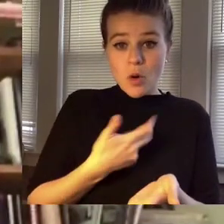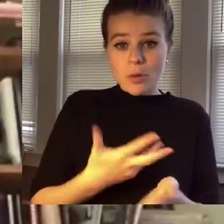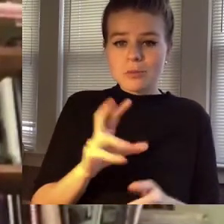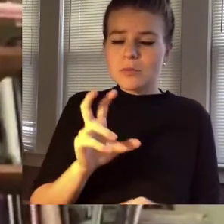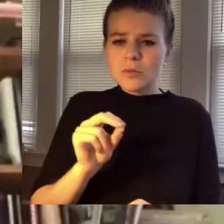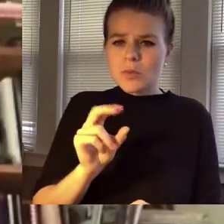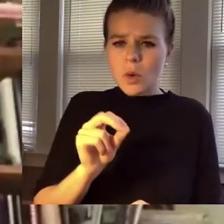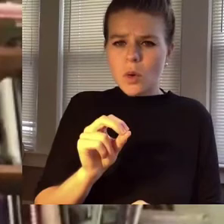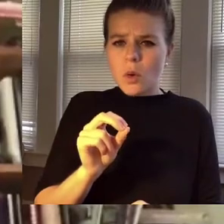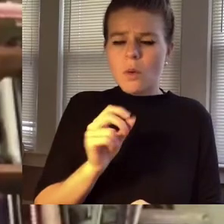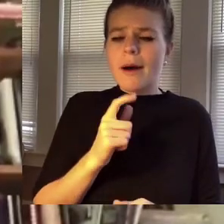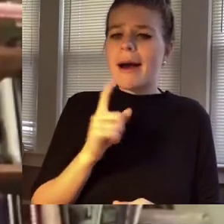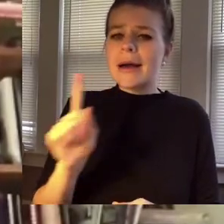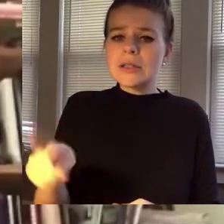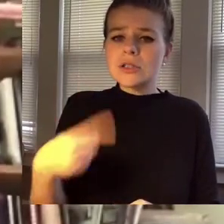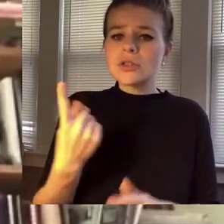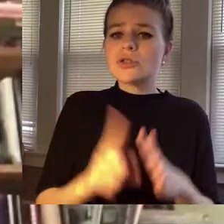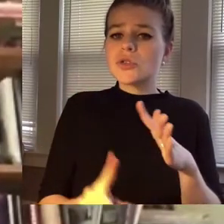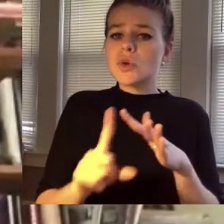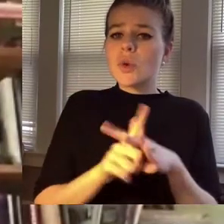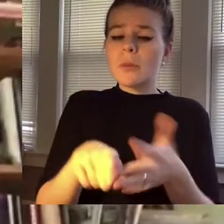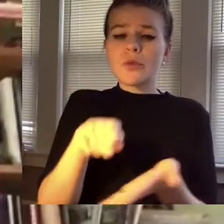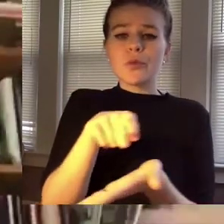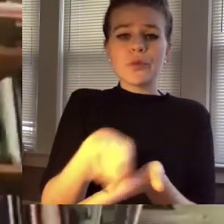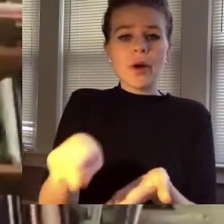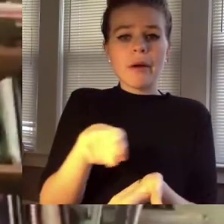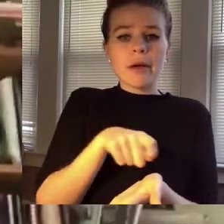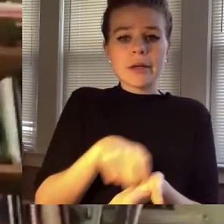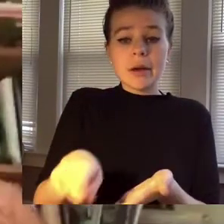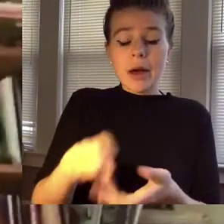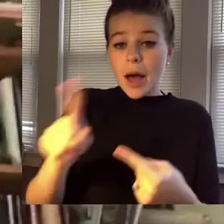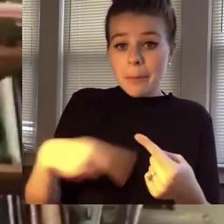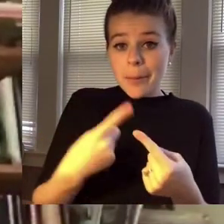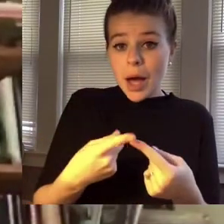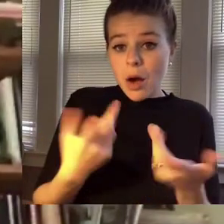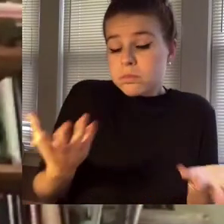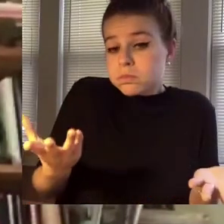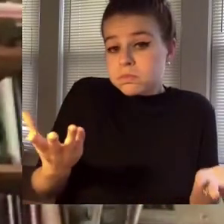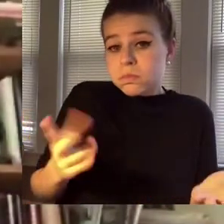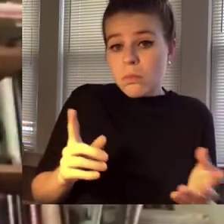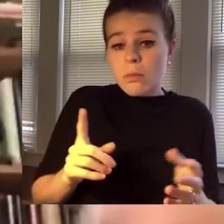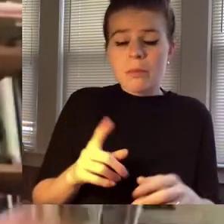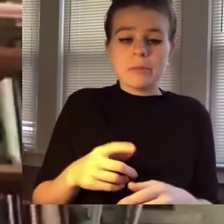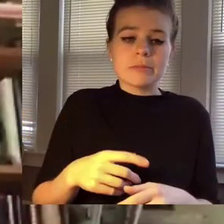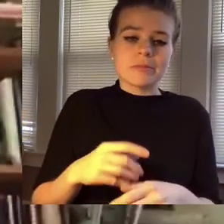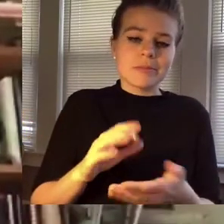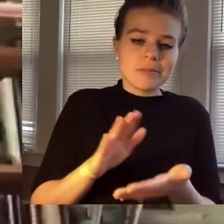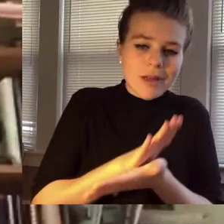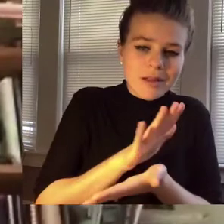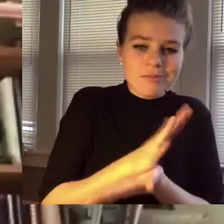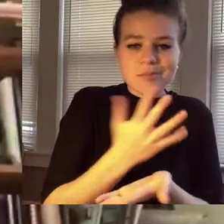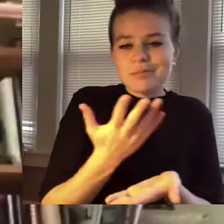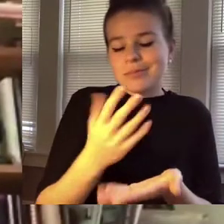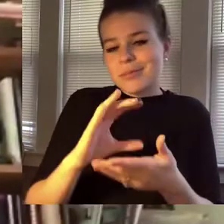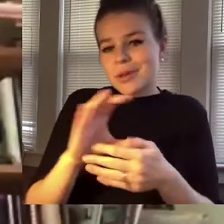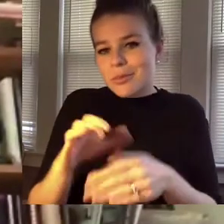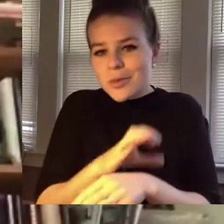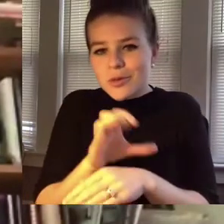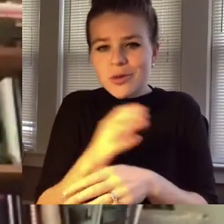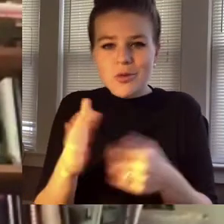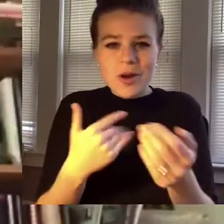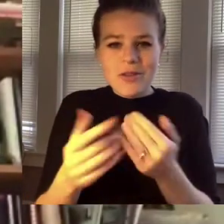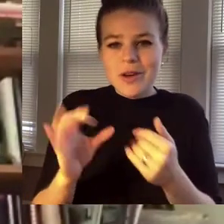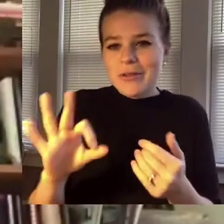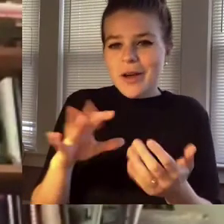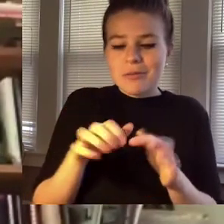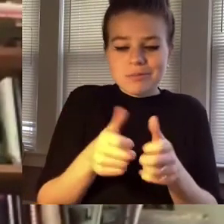poem. That was it. I came to write a poem. Page, computer, I'm using it metaphorically because it's my, you know, messing around with my phone